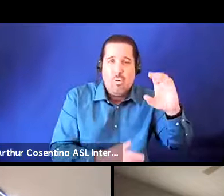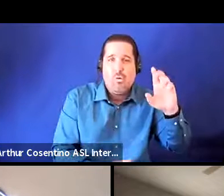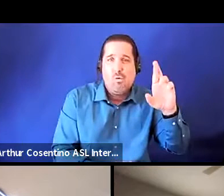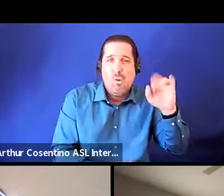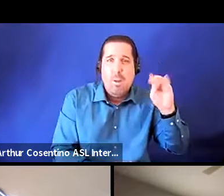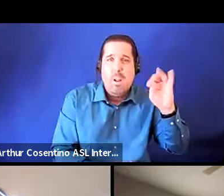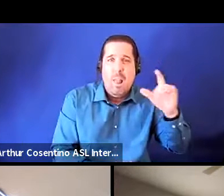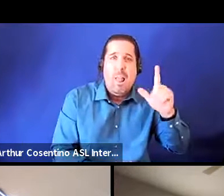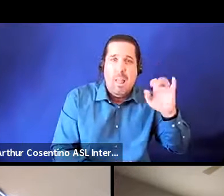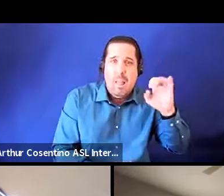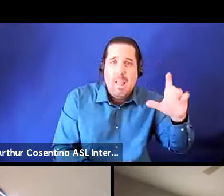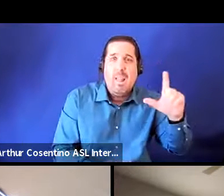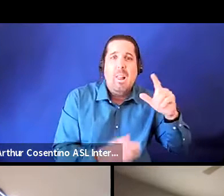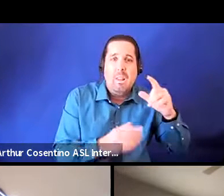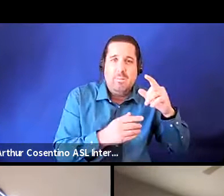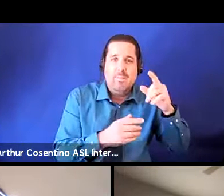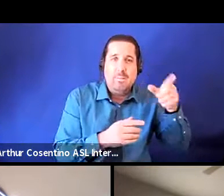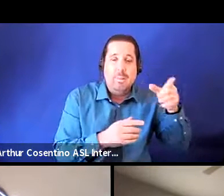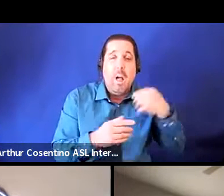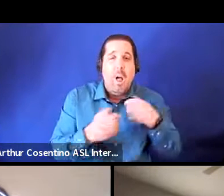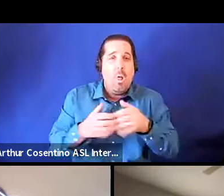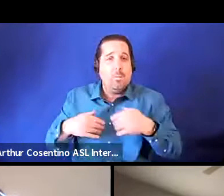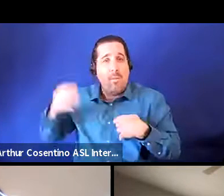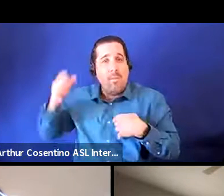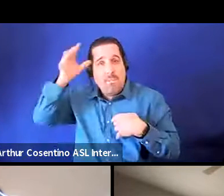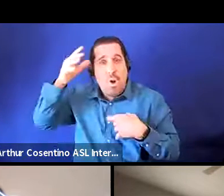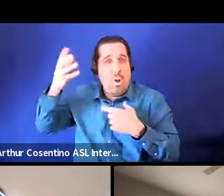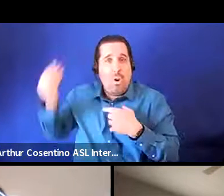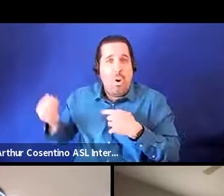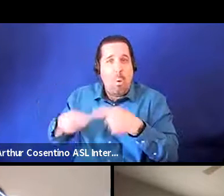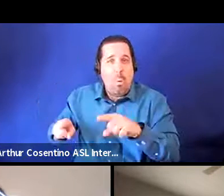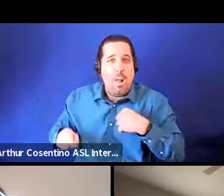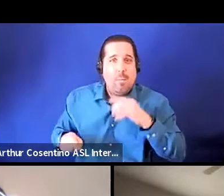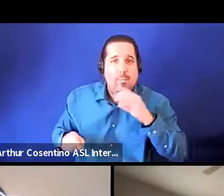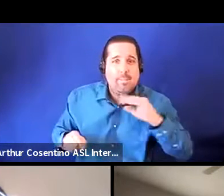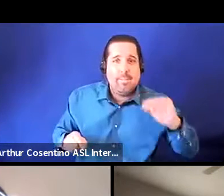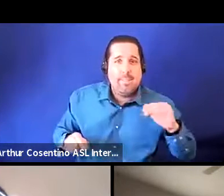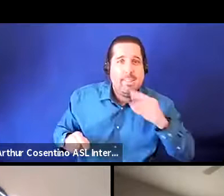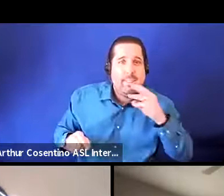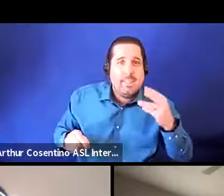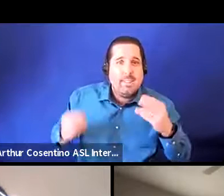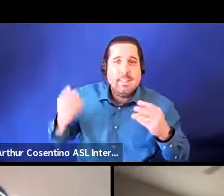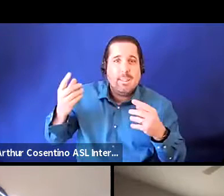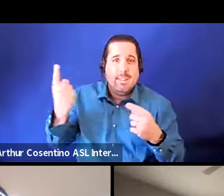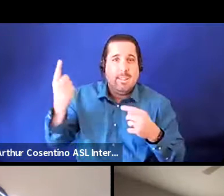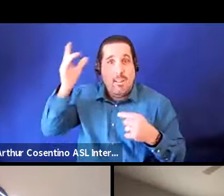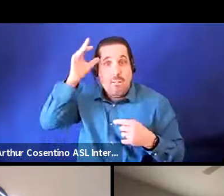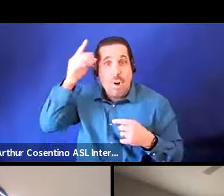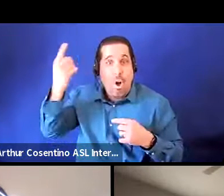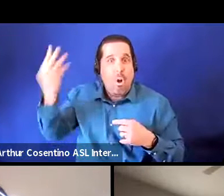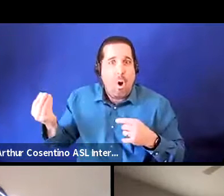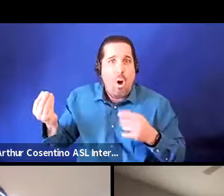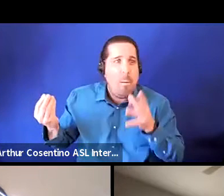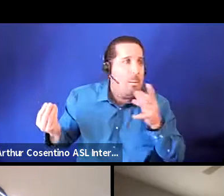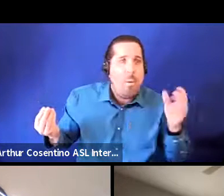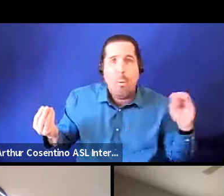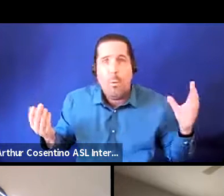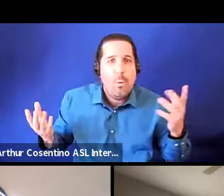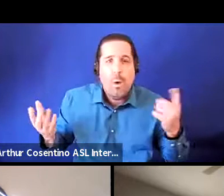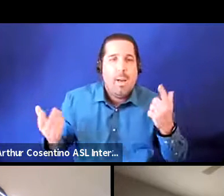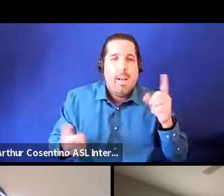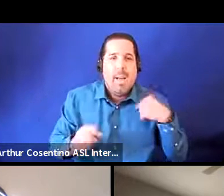losing my dad, who became a single parent by then, when I was 16, while I was in high school, junior year, he passes away, and I go into the